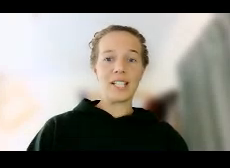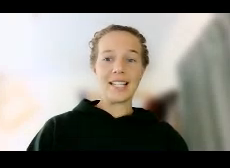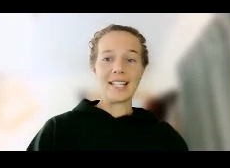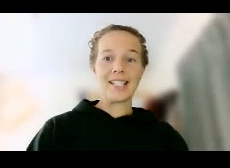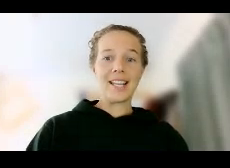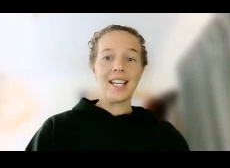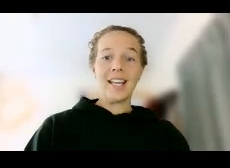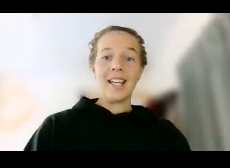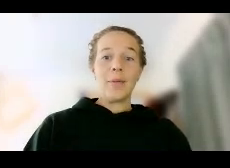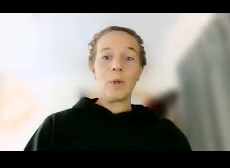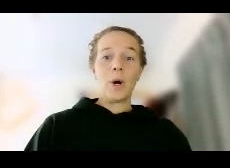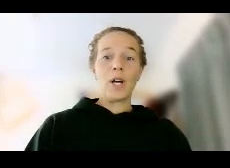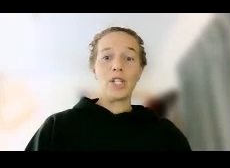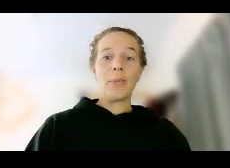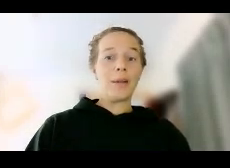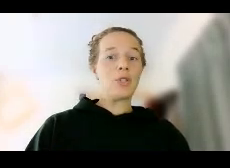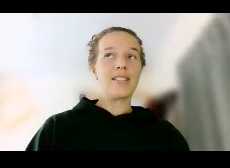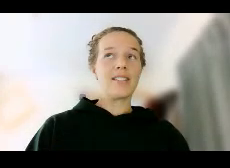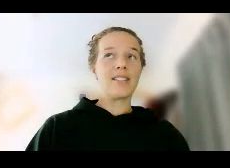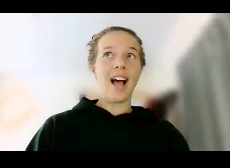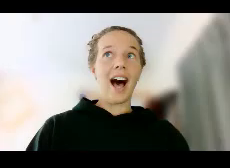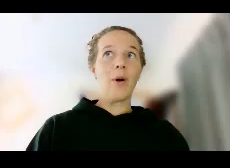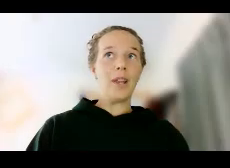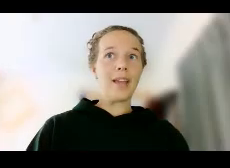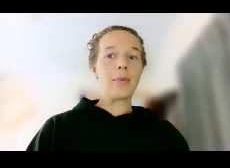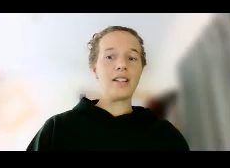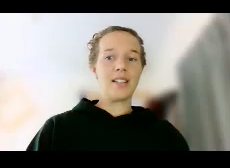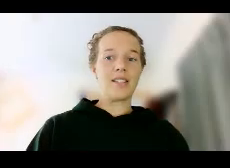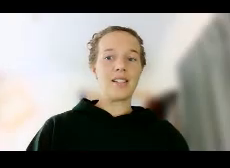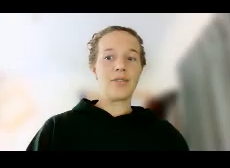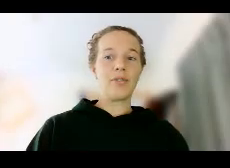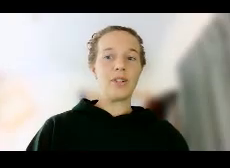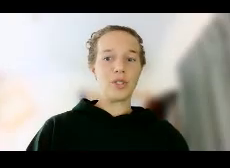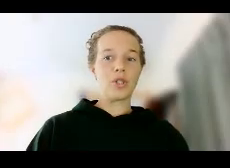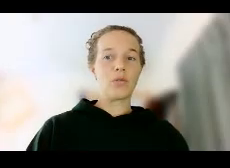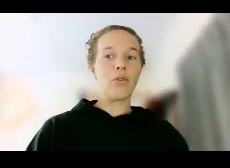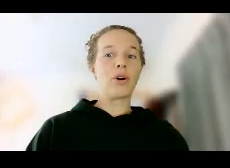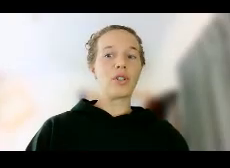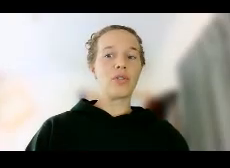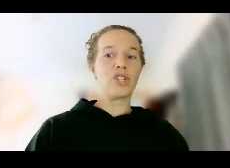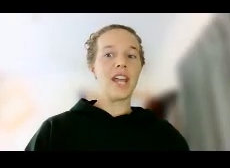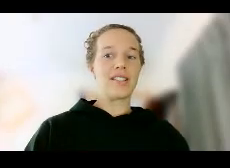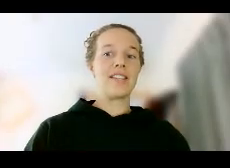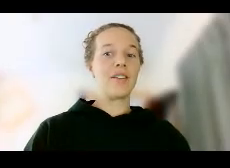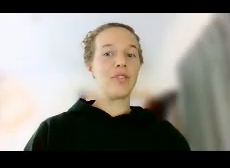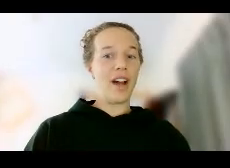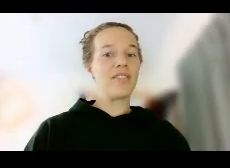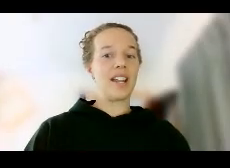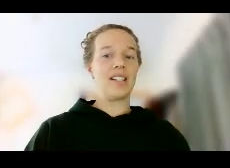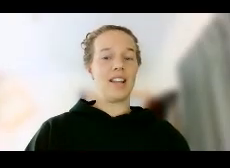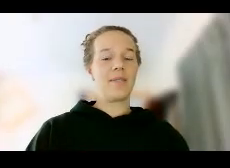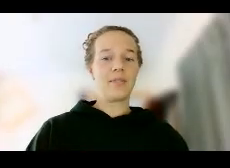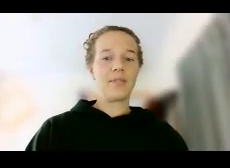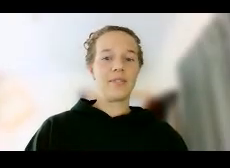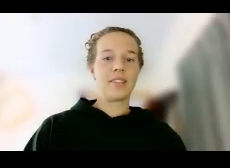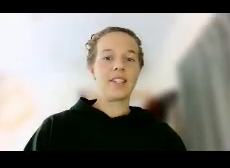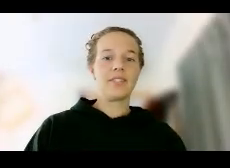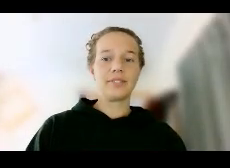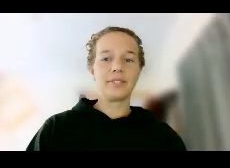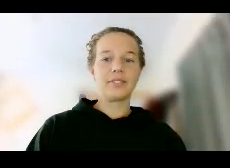and knowledge over the years, because you might be surprised how labor intensive the search for forage fish eggs is if you haven't done it